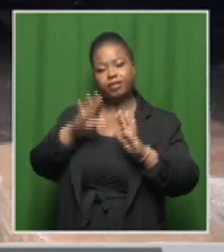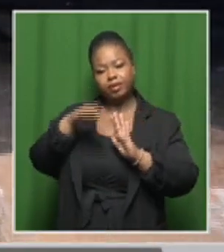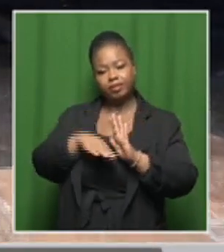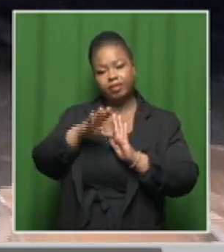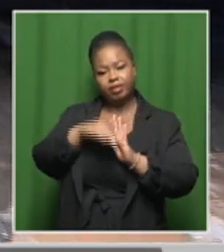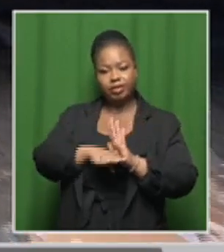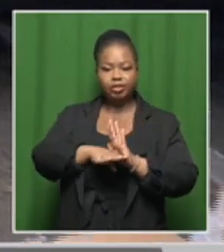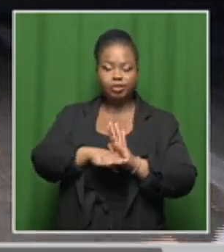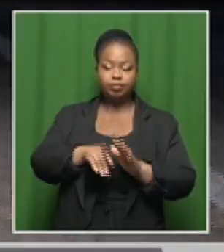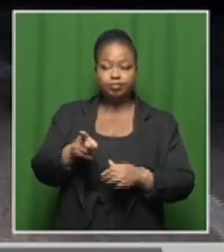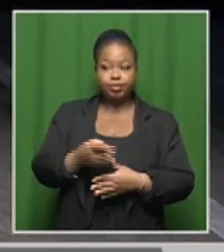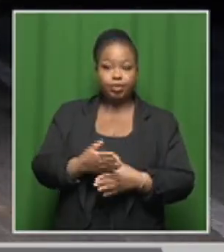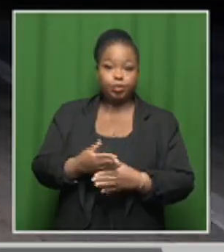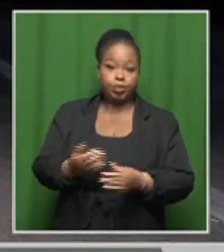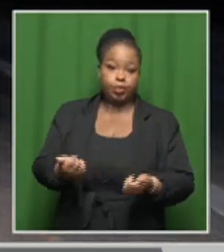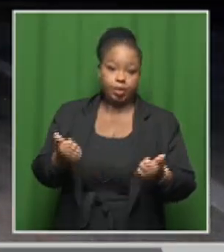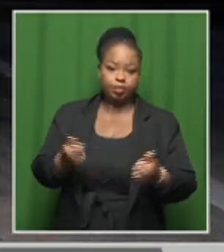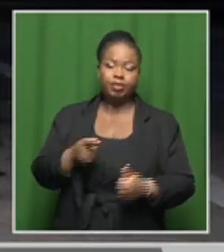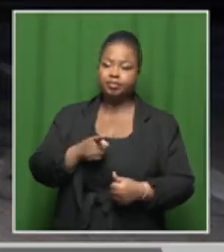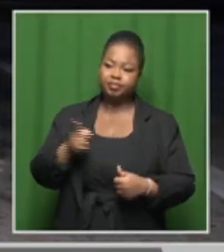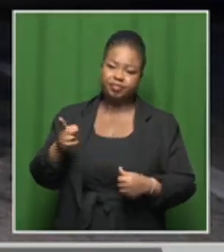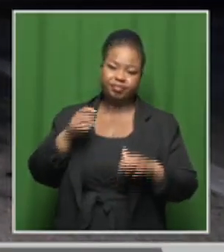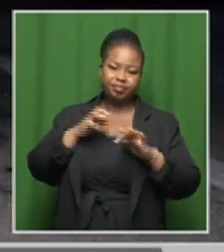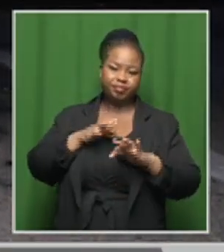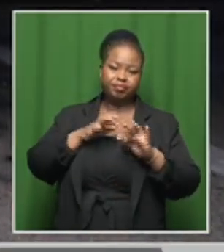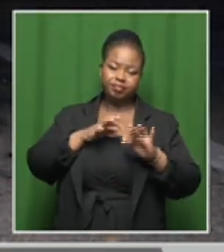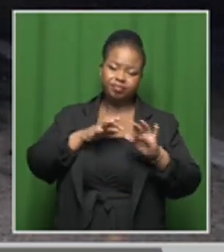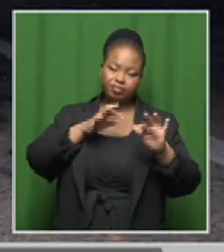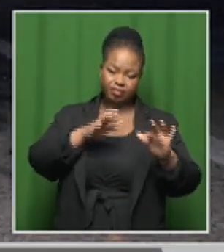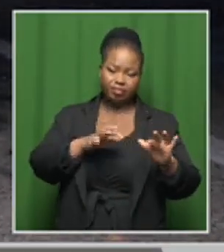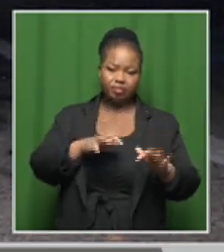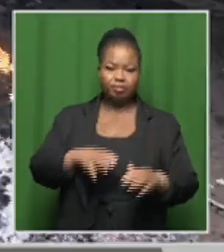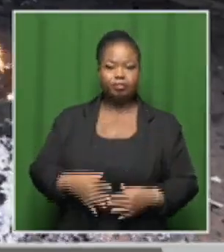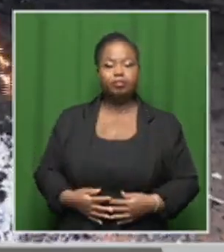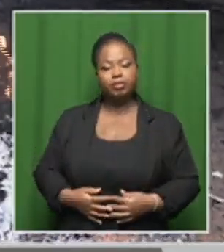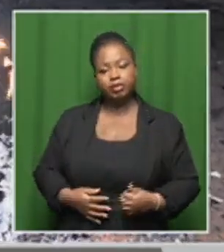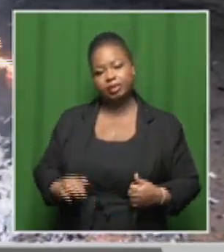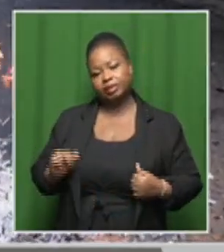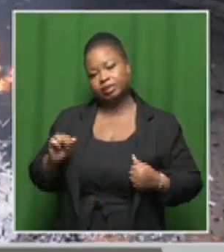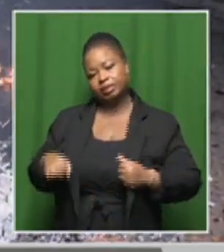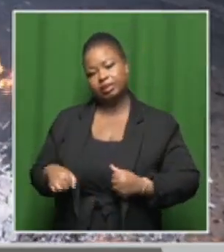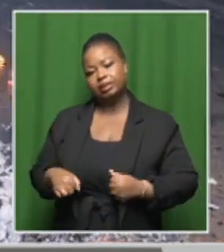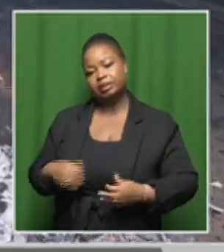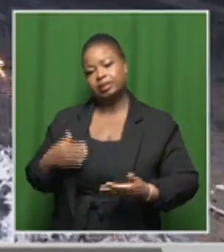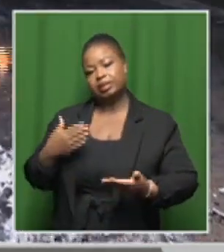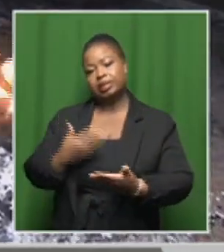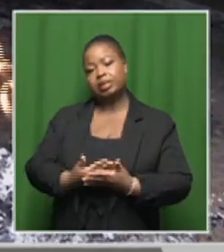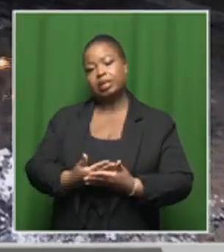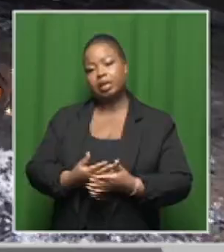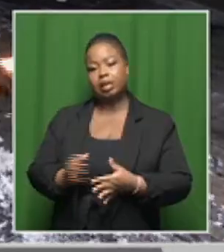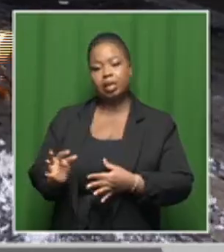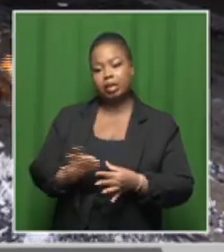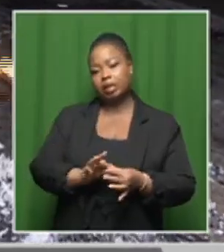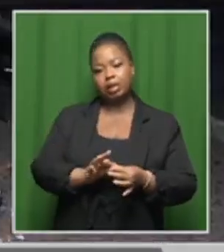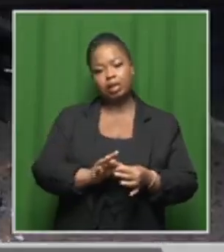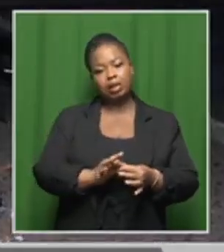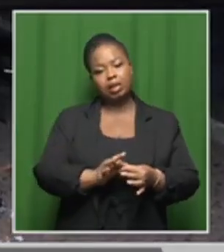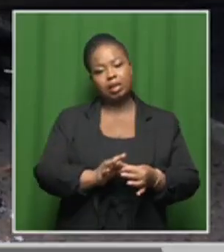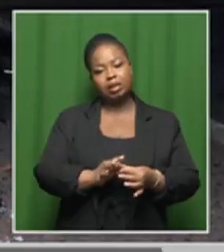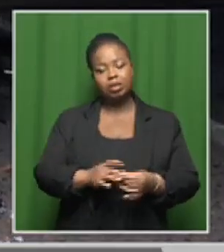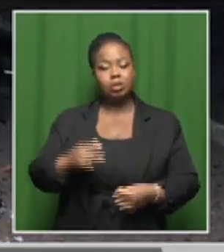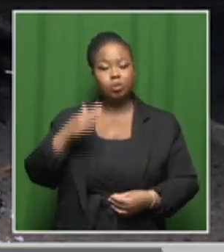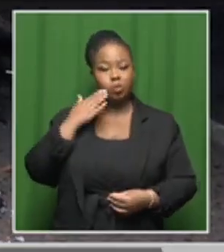and that actually worked. And these protests, as much as they can be co-opted after